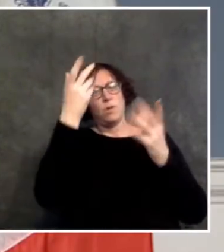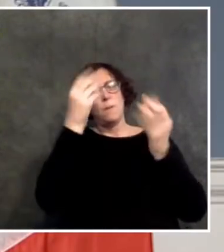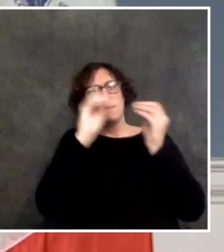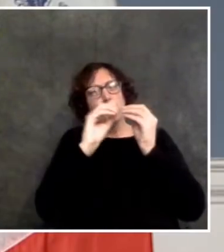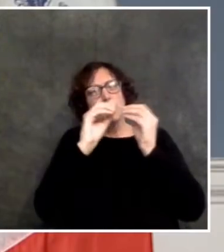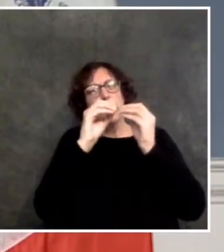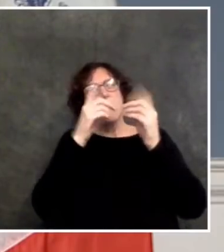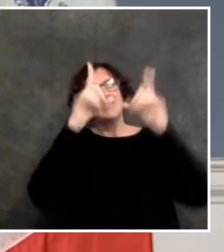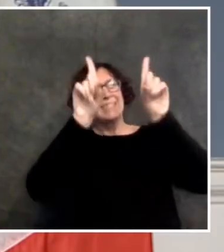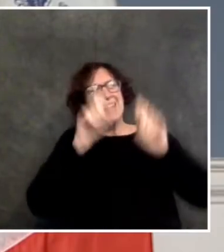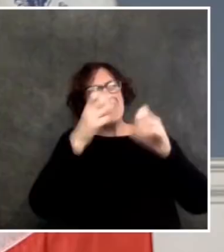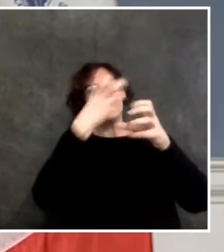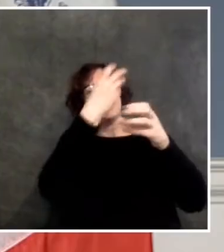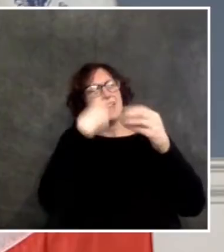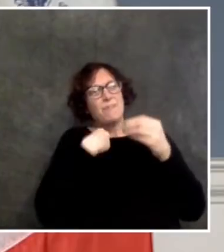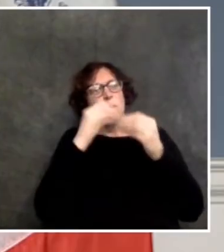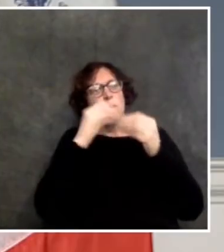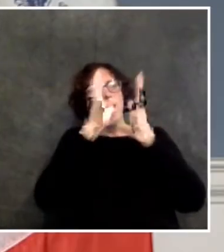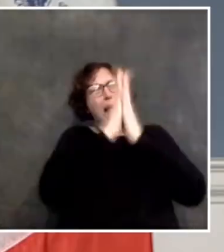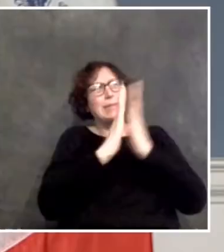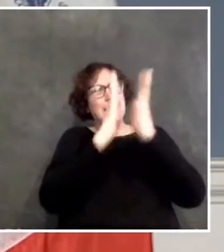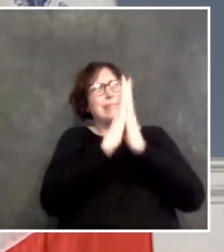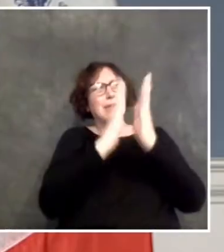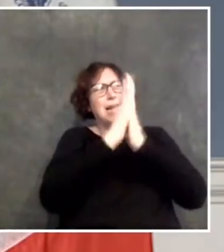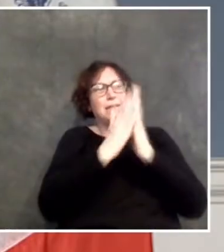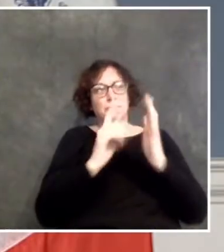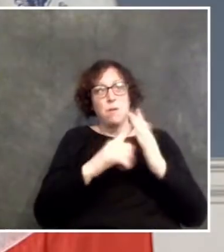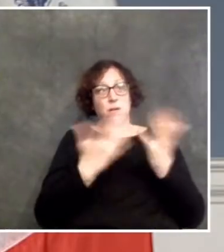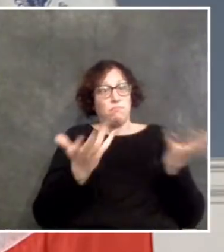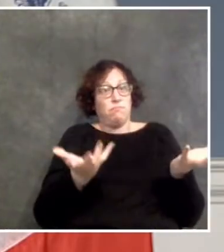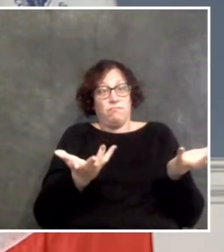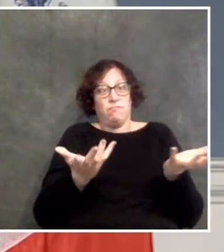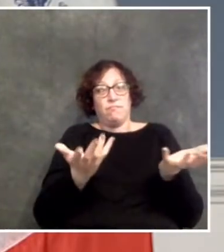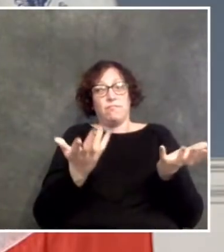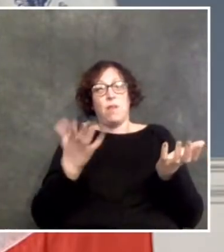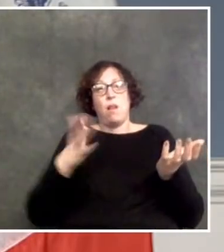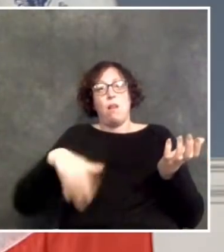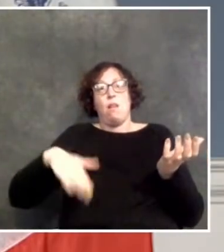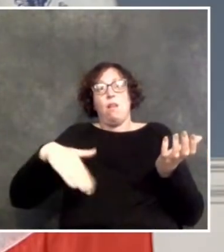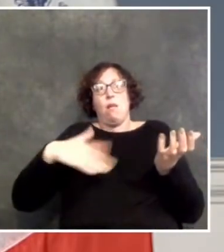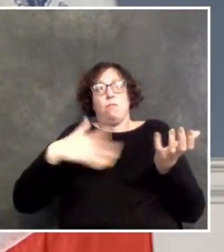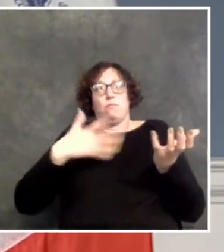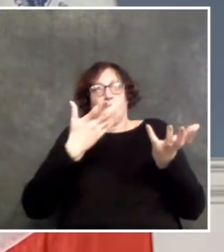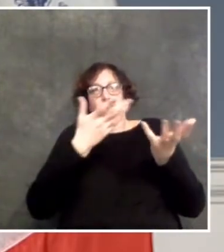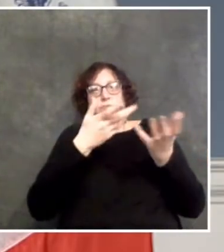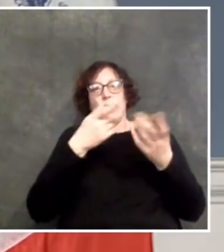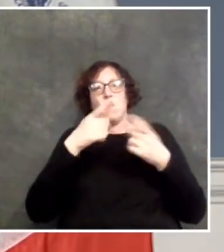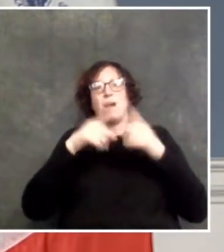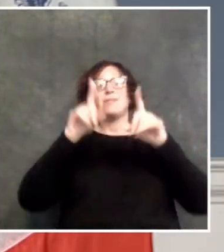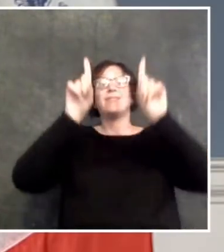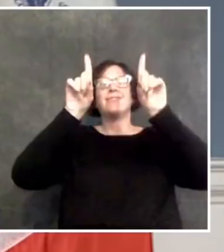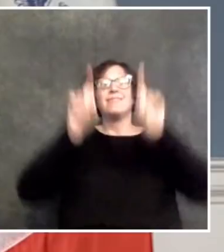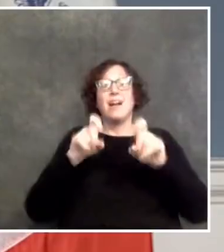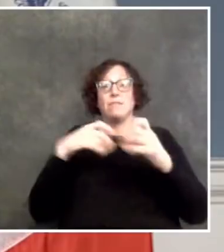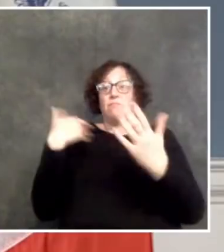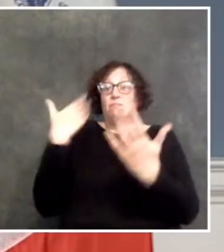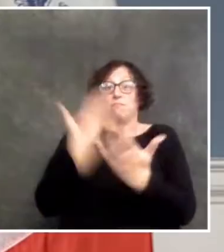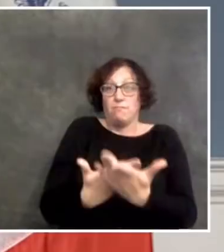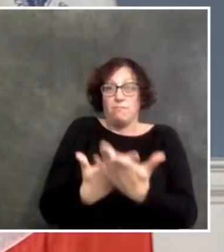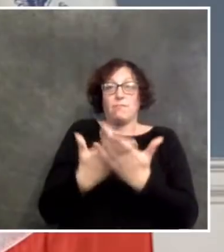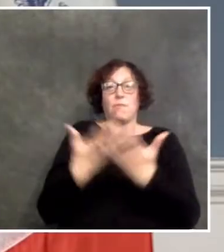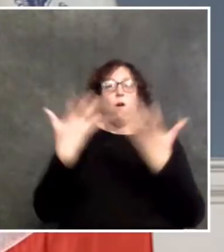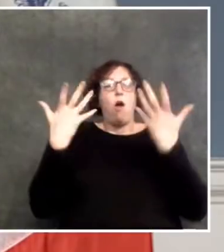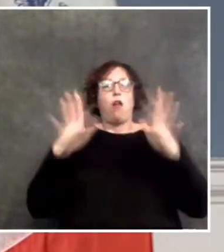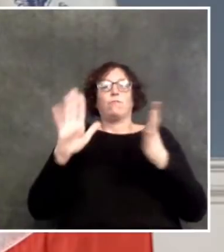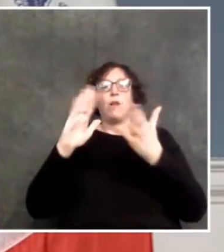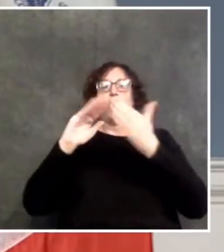already bluntly right on the verge of having community spread. So all of the virtues of testing that could have been strategic to help us